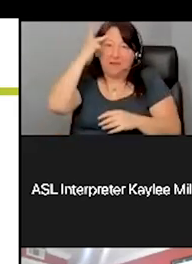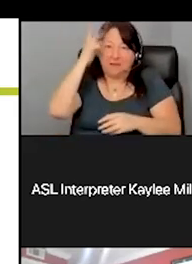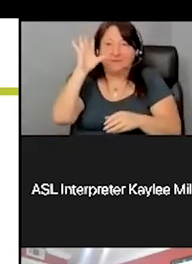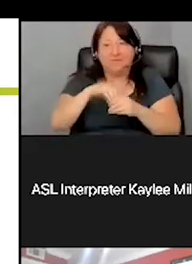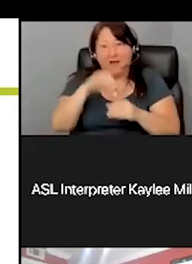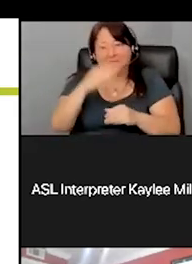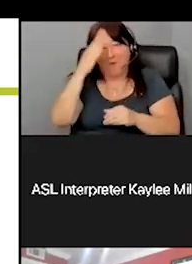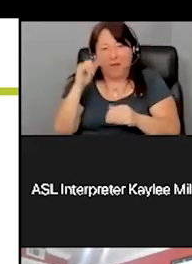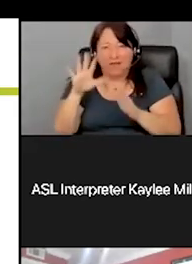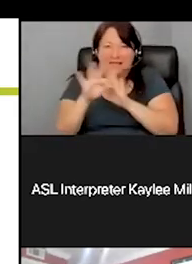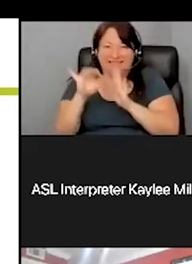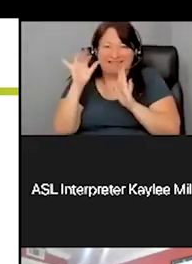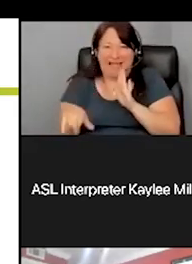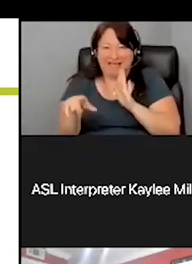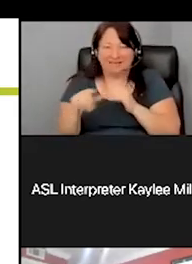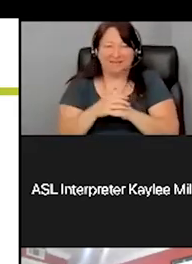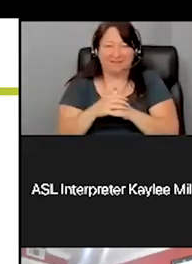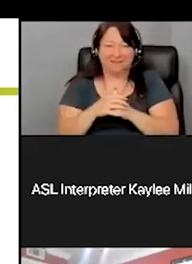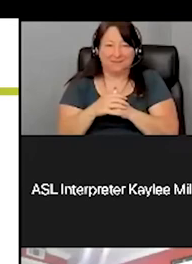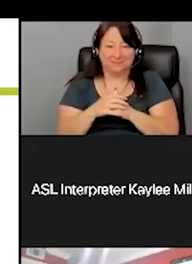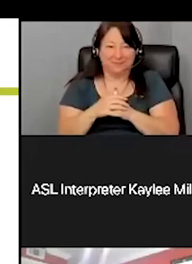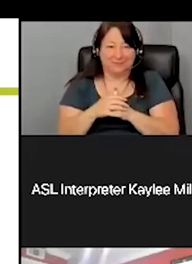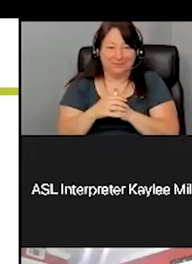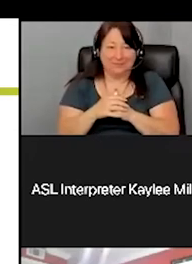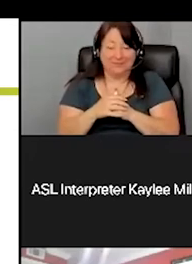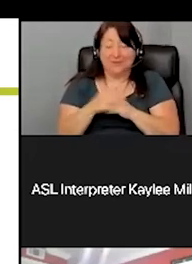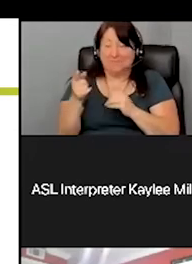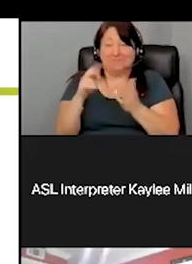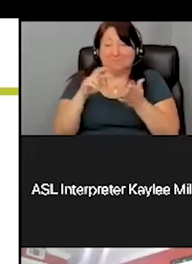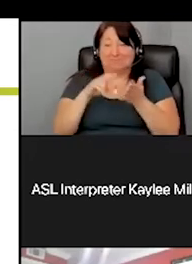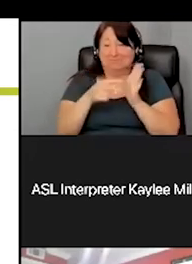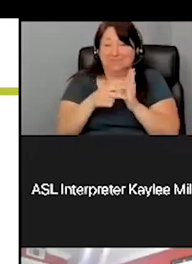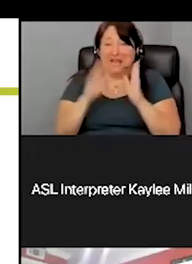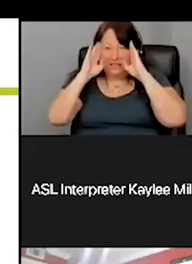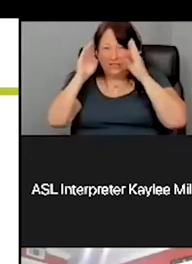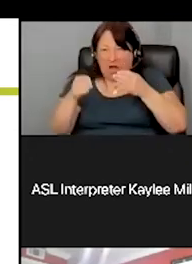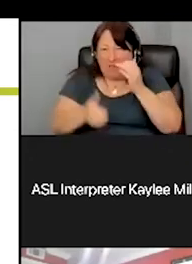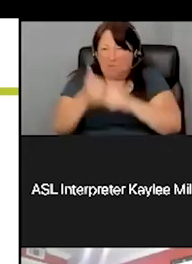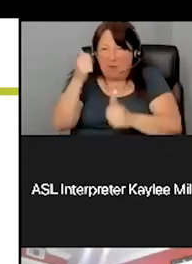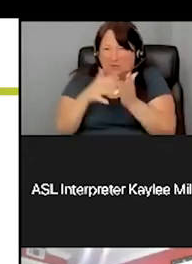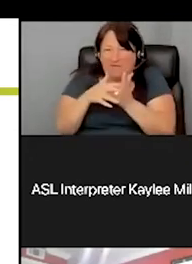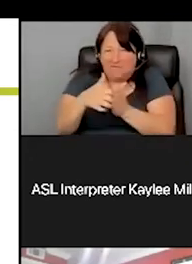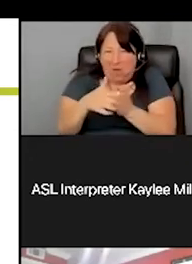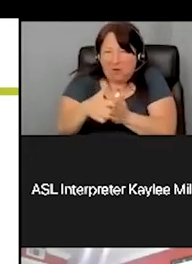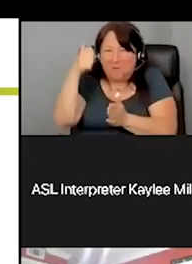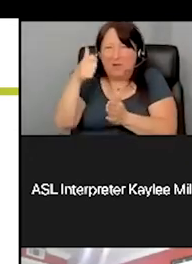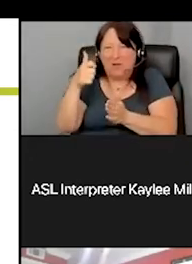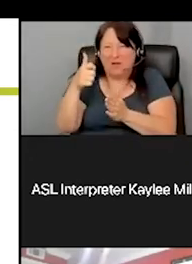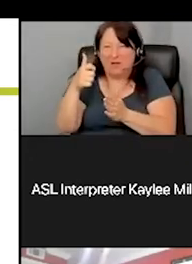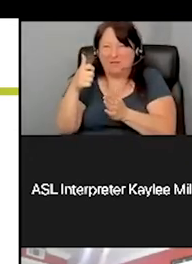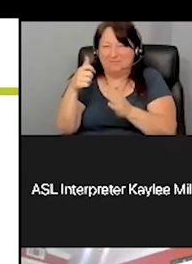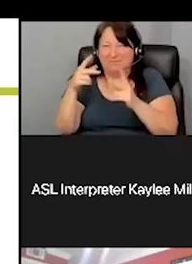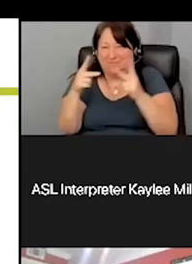was selected. And it's really what it's saying is that let's target the most vulnerable line of the